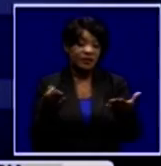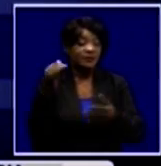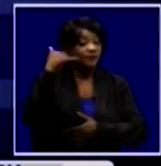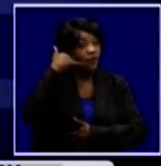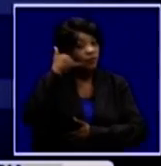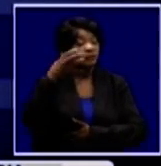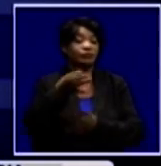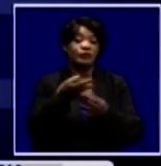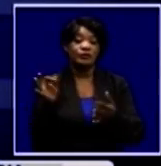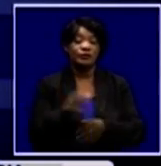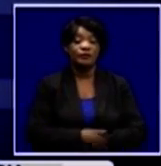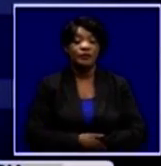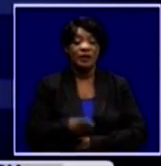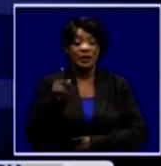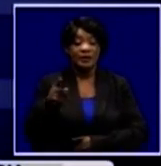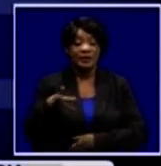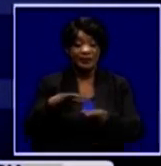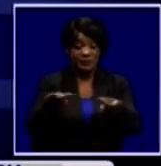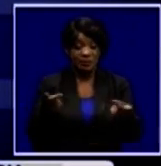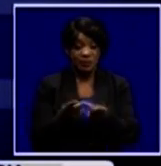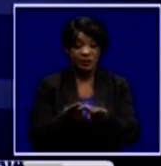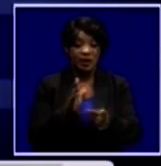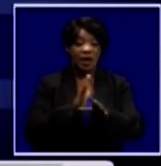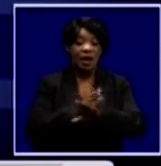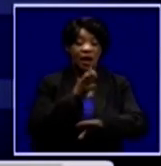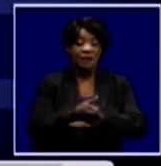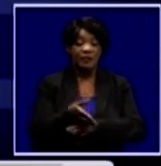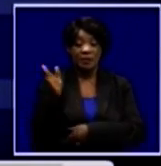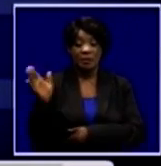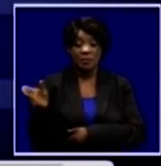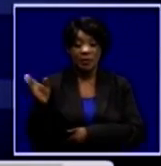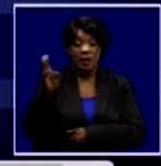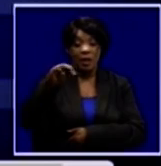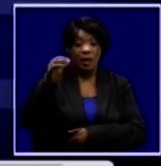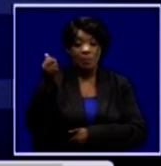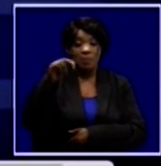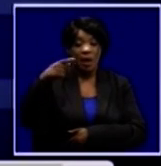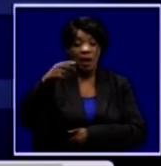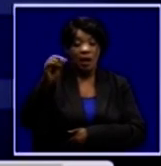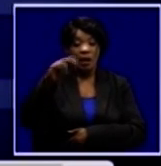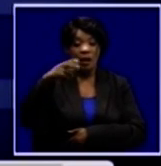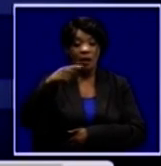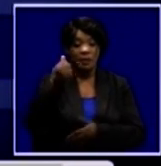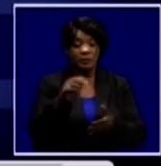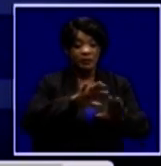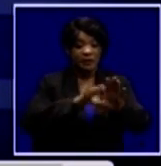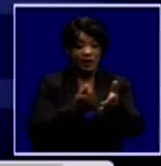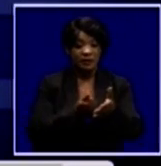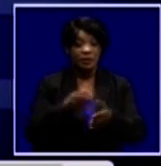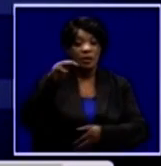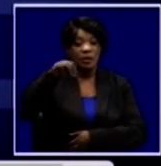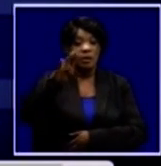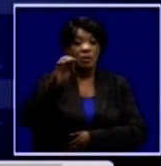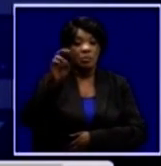off. The Mangango seat fell vacant in August after the death of UPND Mangango Member of Parliament Naluwa Mwene in a